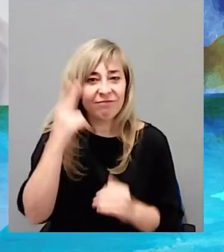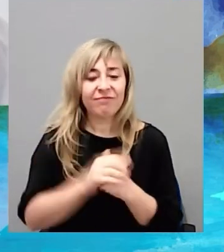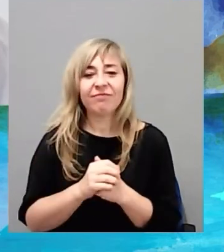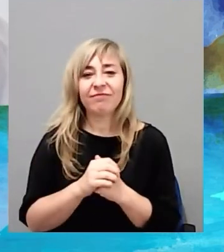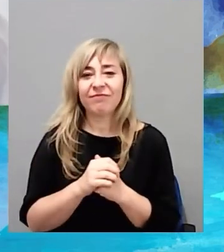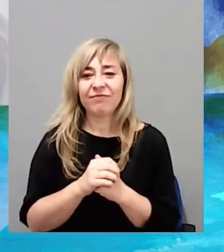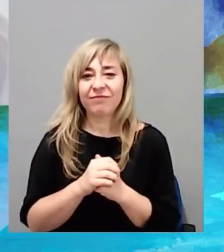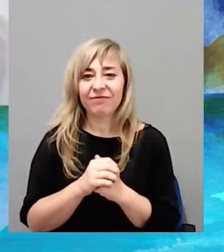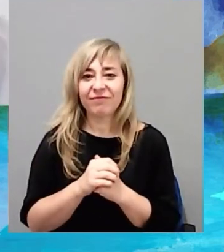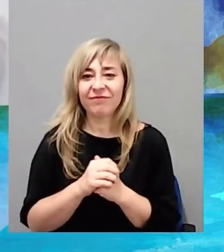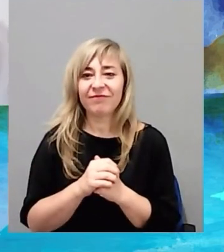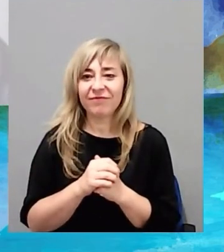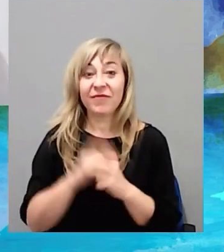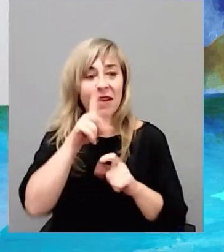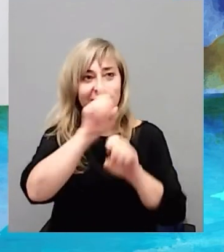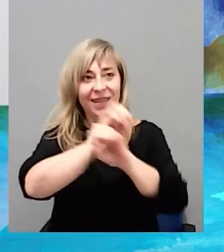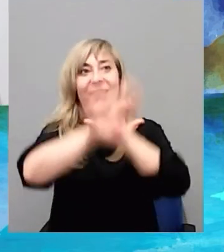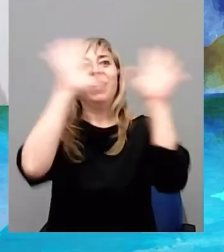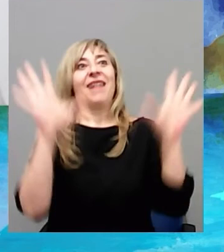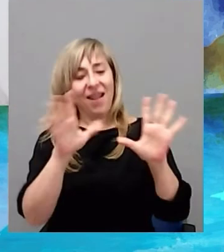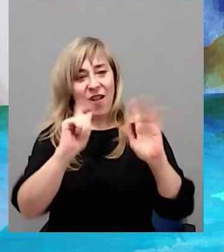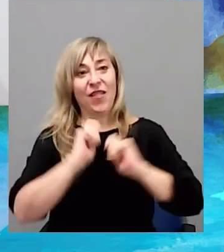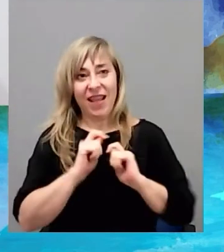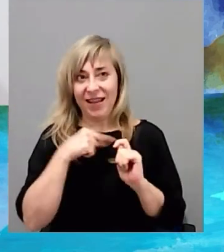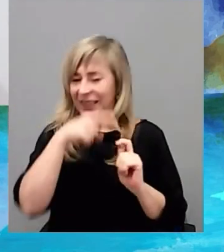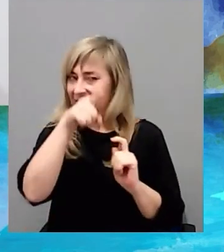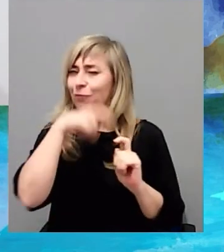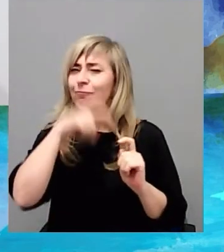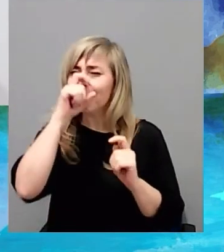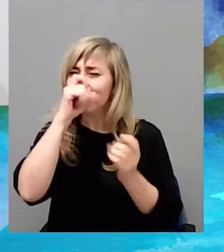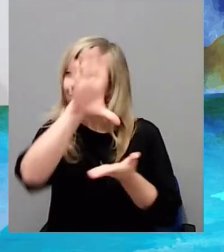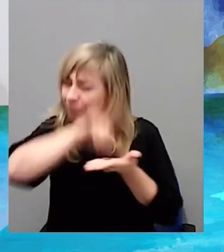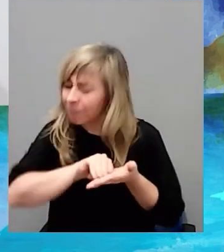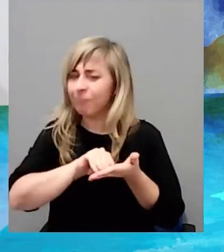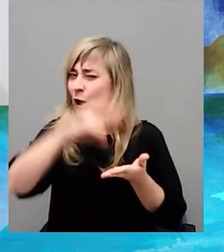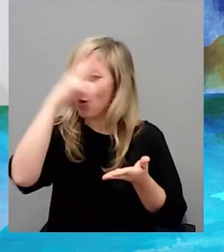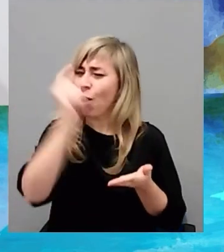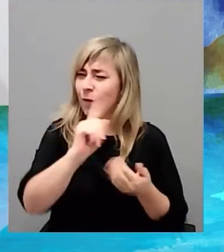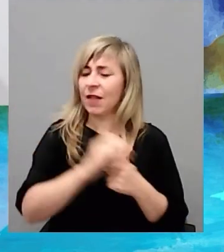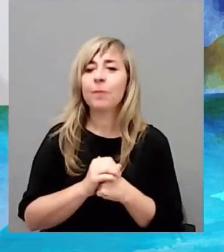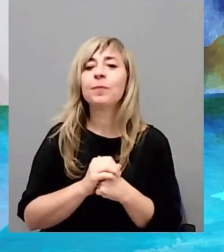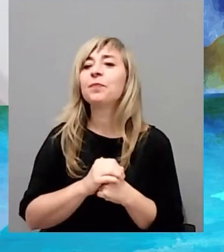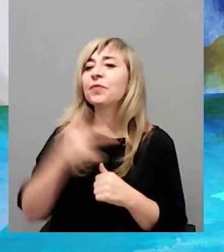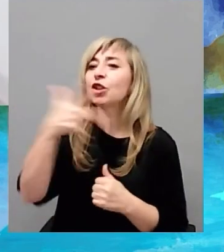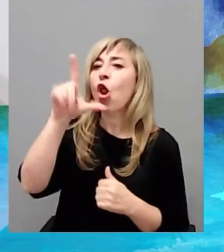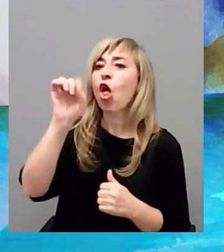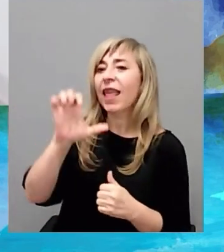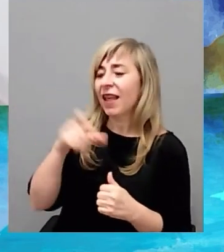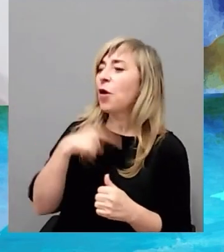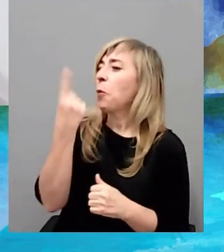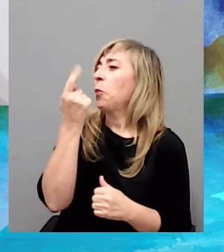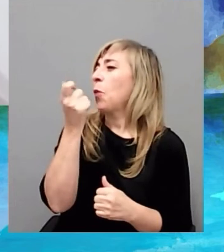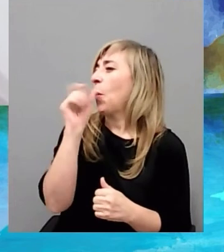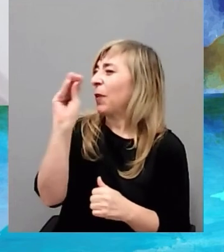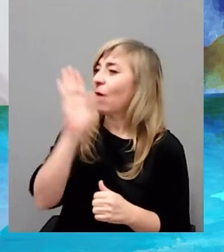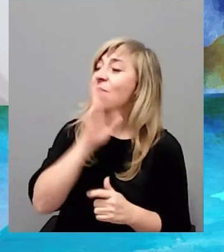that in mind, definitely. Chloe, question to you. Regarding your presentation, how do you think your